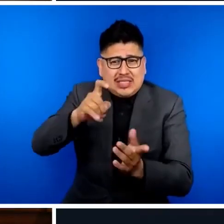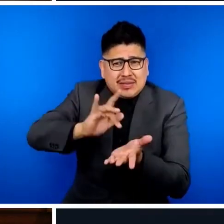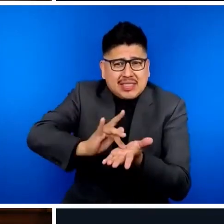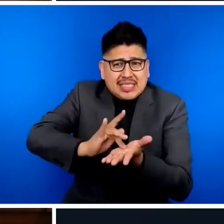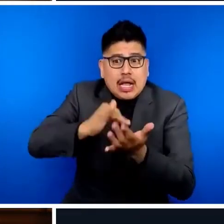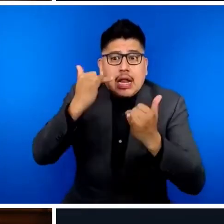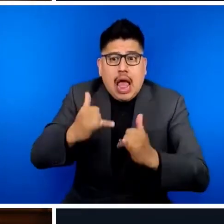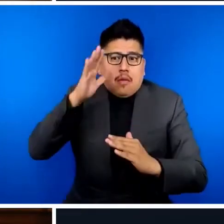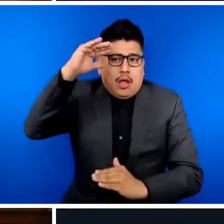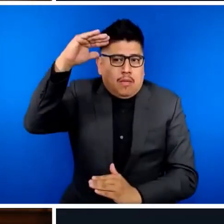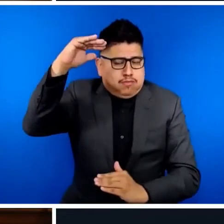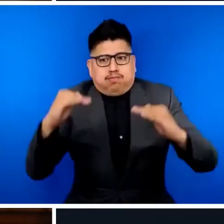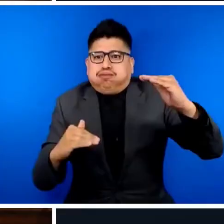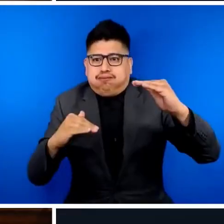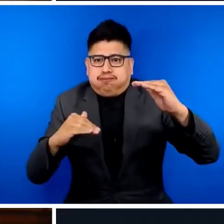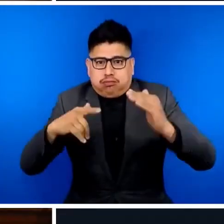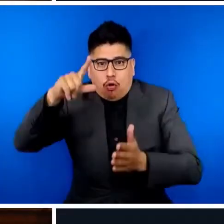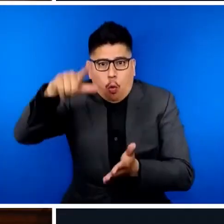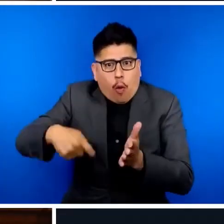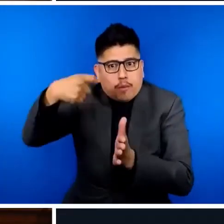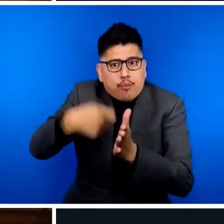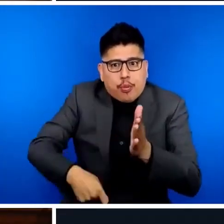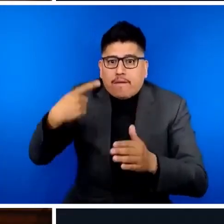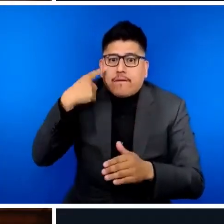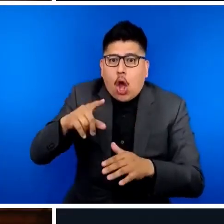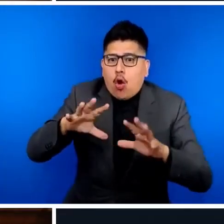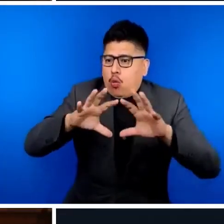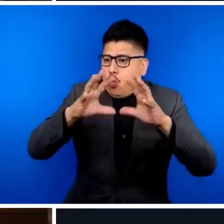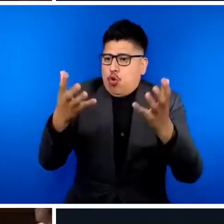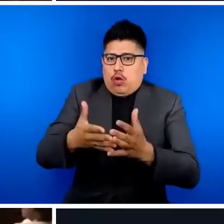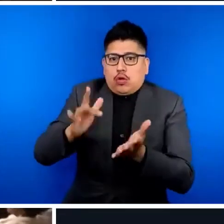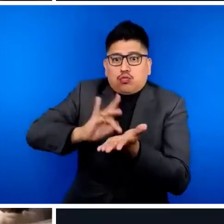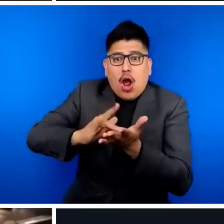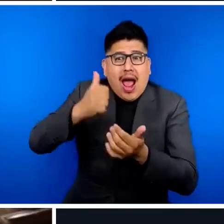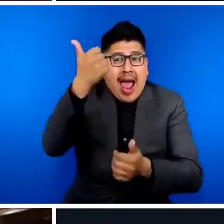anywhere in the world for drugs. Anywhere. The lowest price.